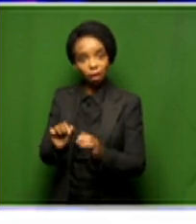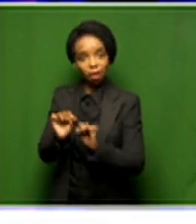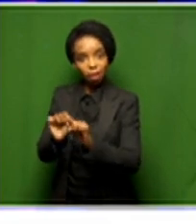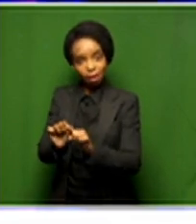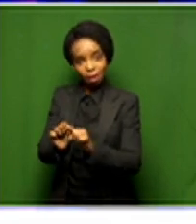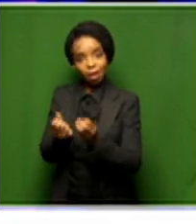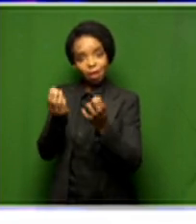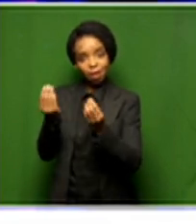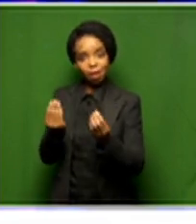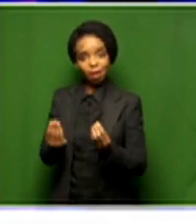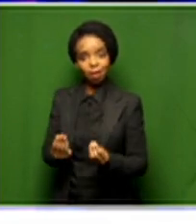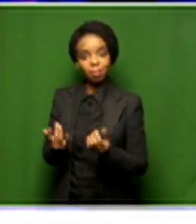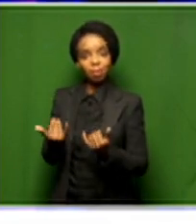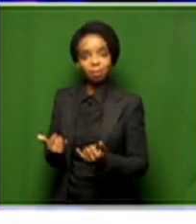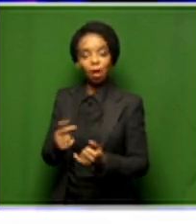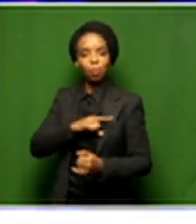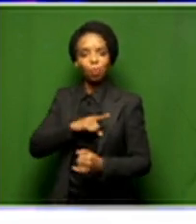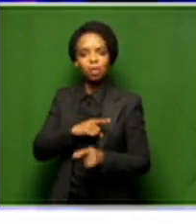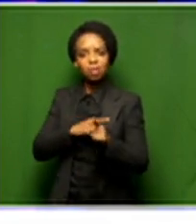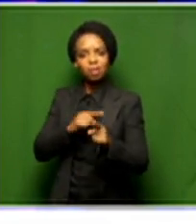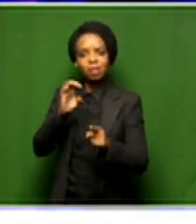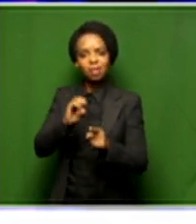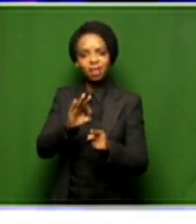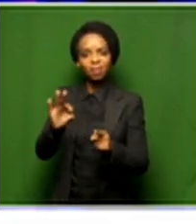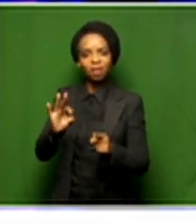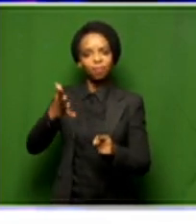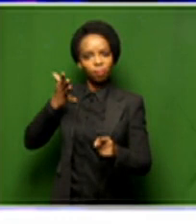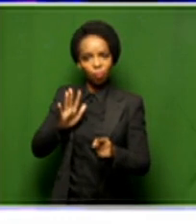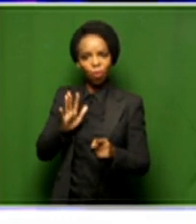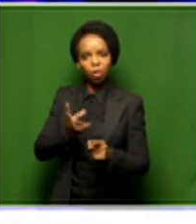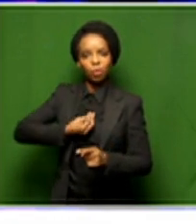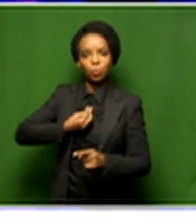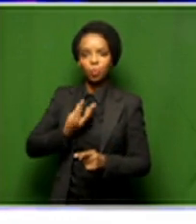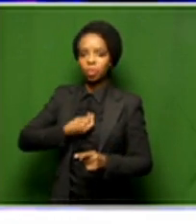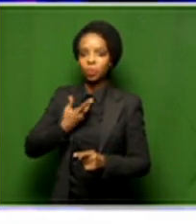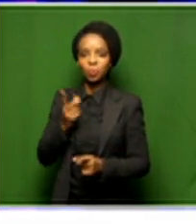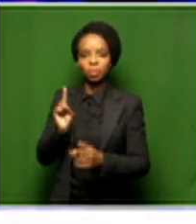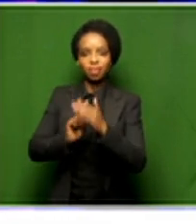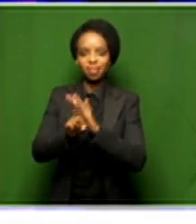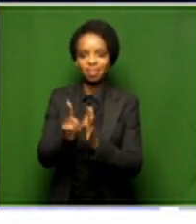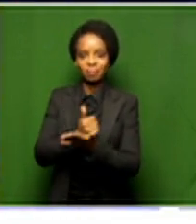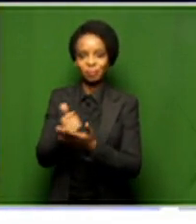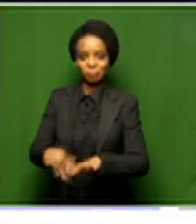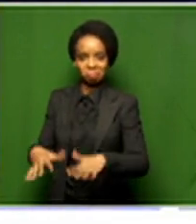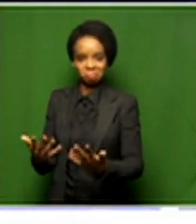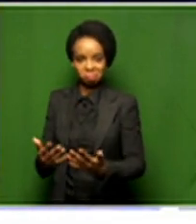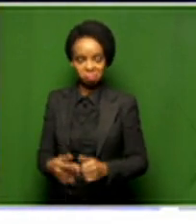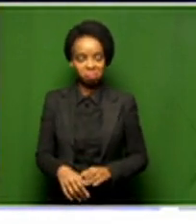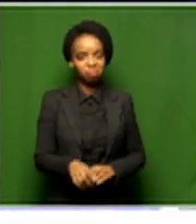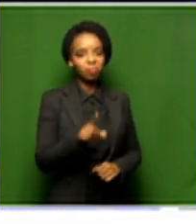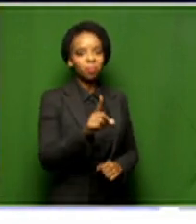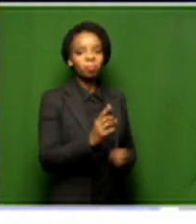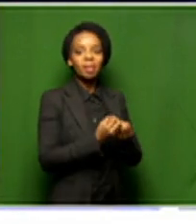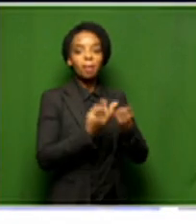factor because the youth are what they look for, and it's the youth that get despondent. There are many things there to